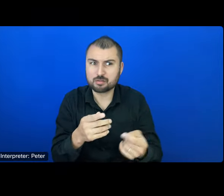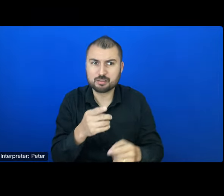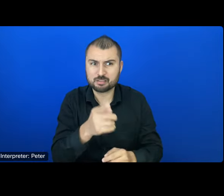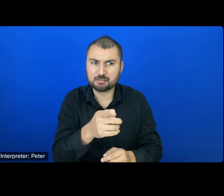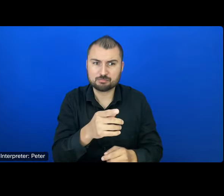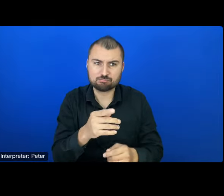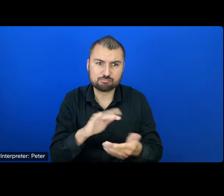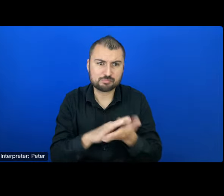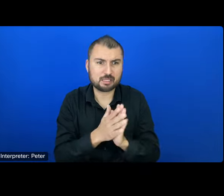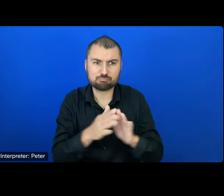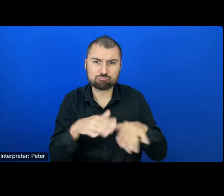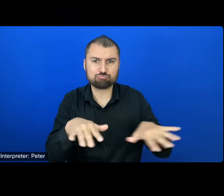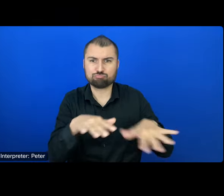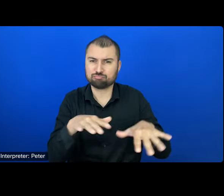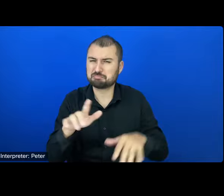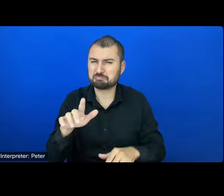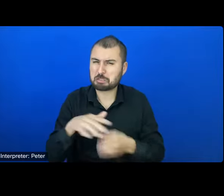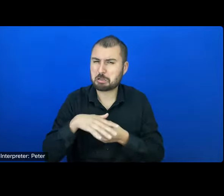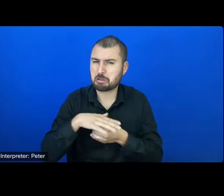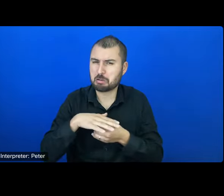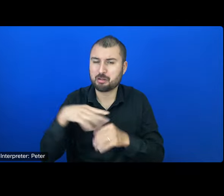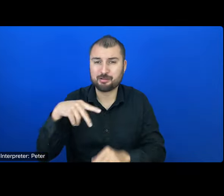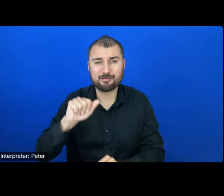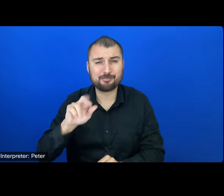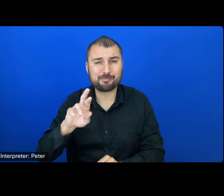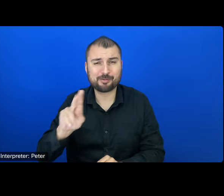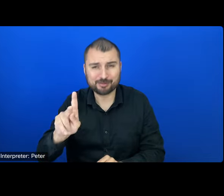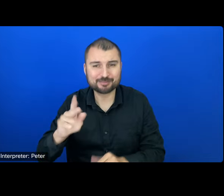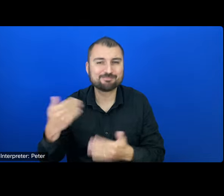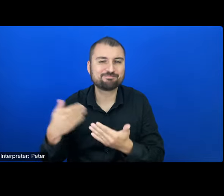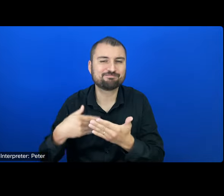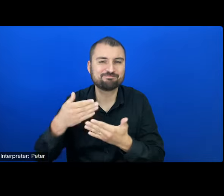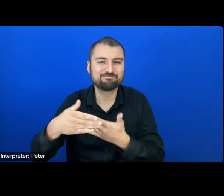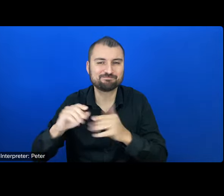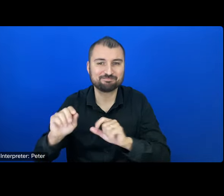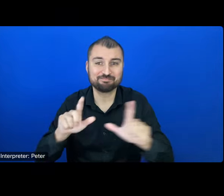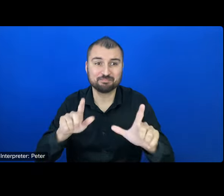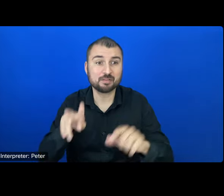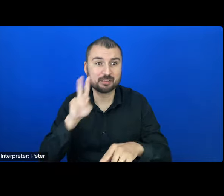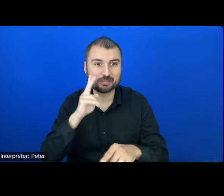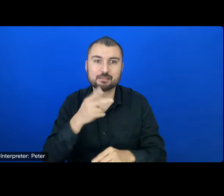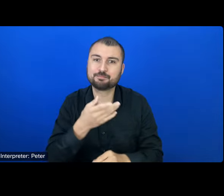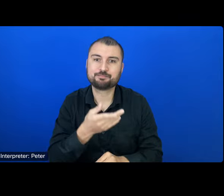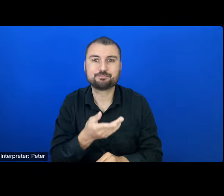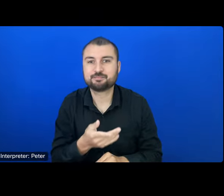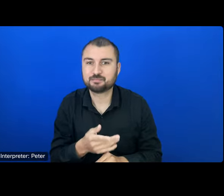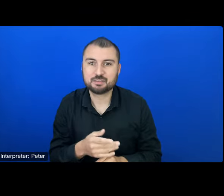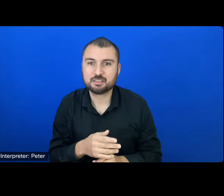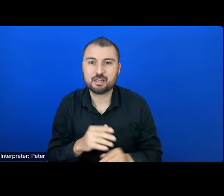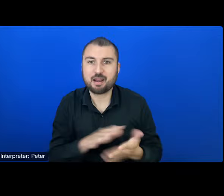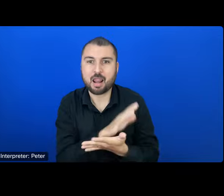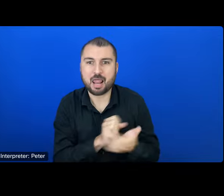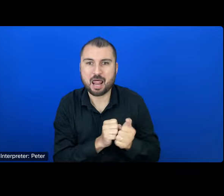just kind of a local park. Next slide. And this just goes to show you that vandalism is nothing new. This